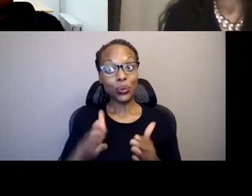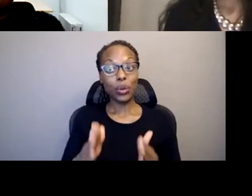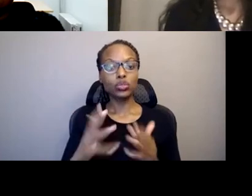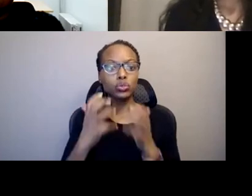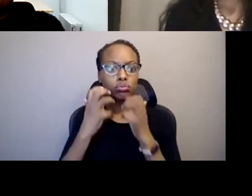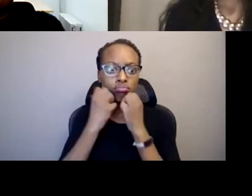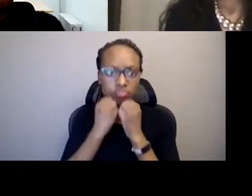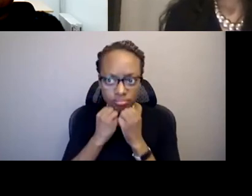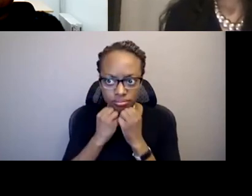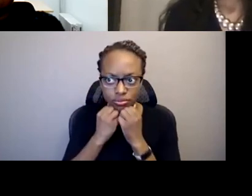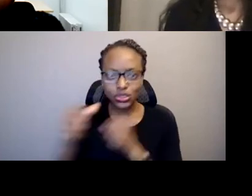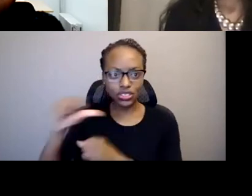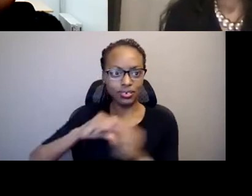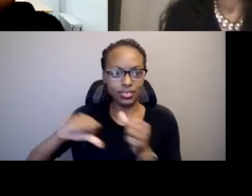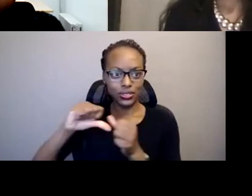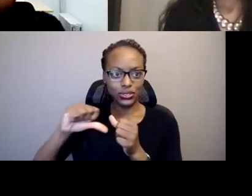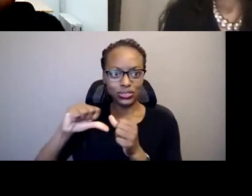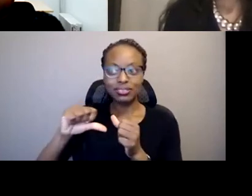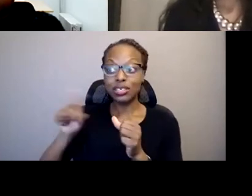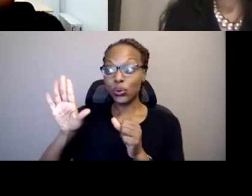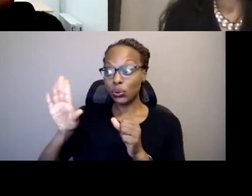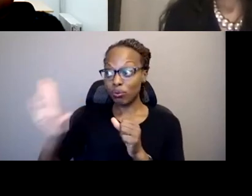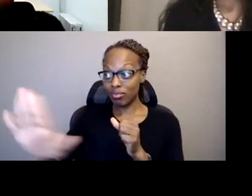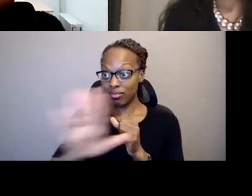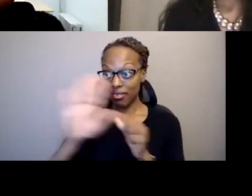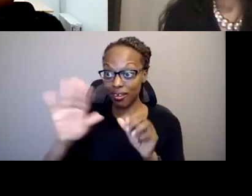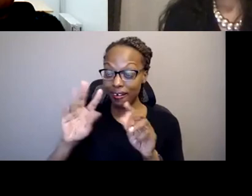each other's value and understand how we